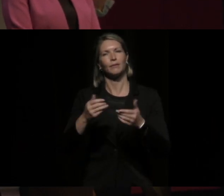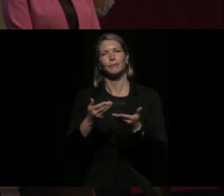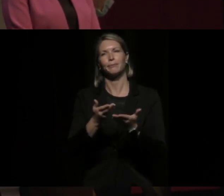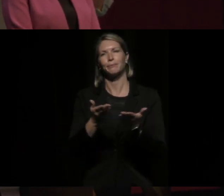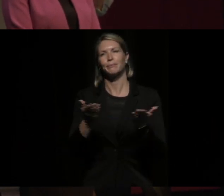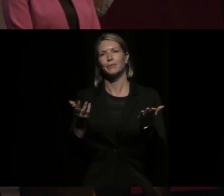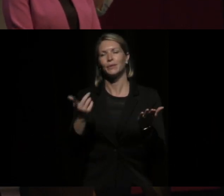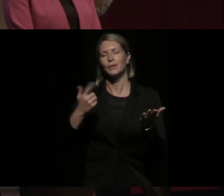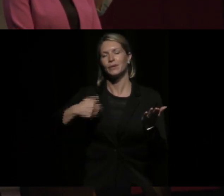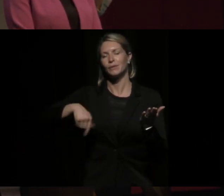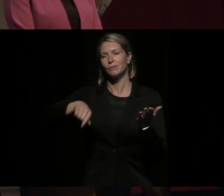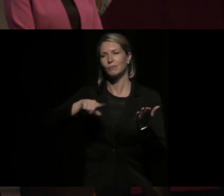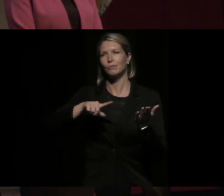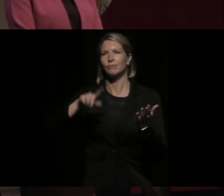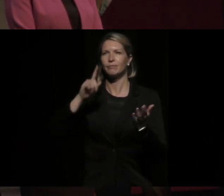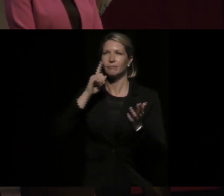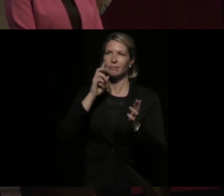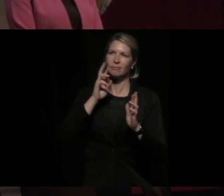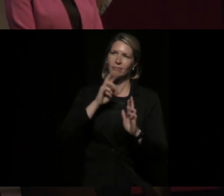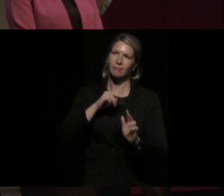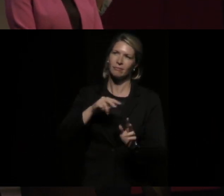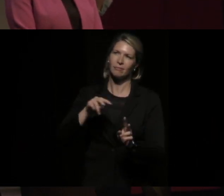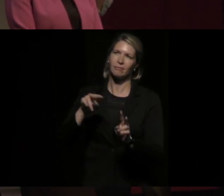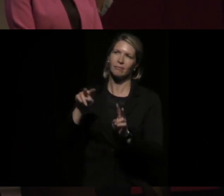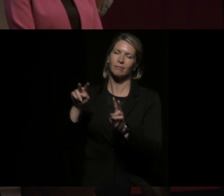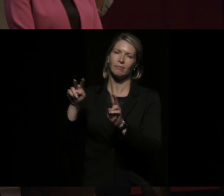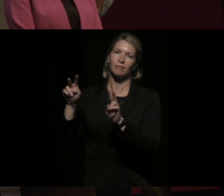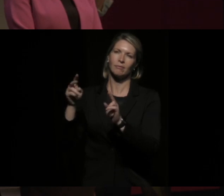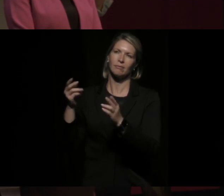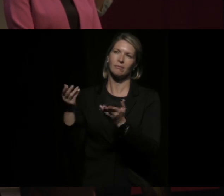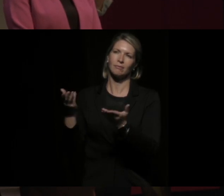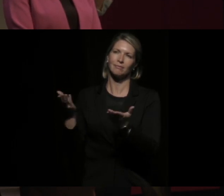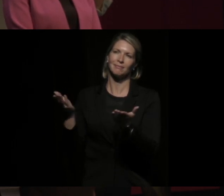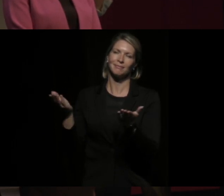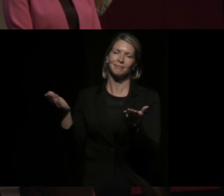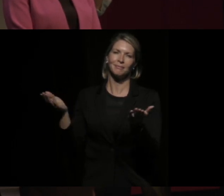épopée des plus brillants